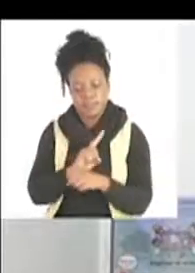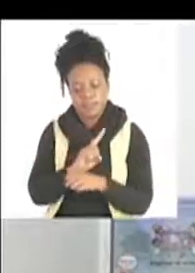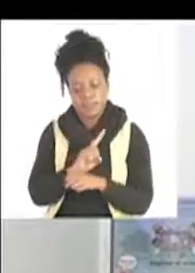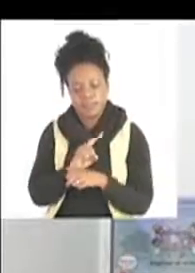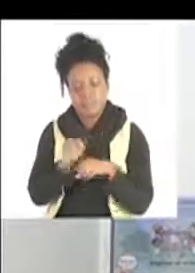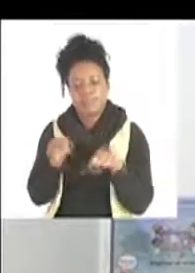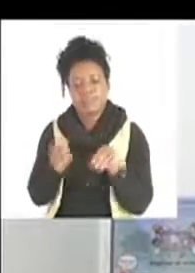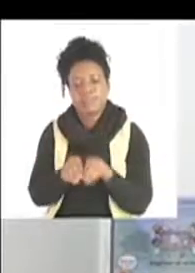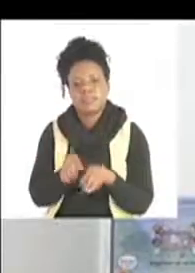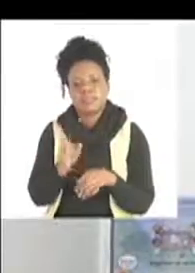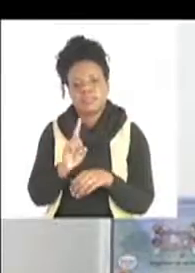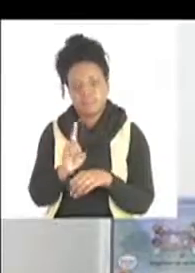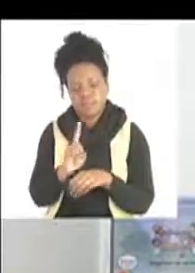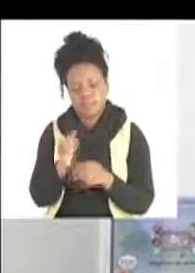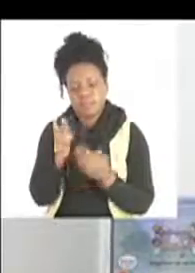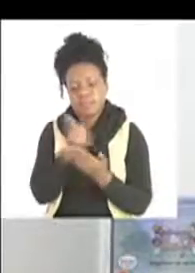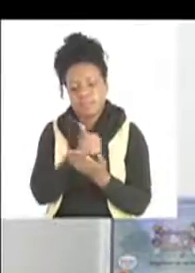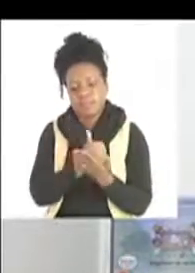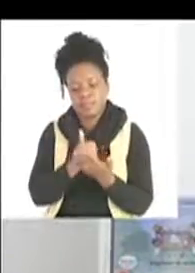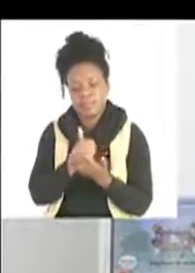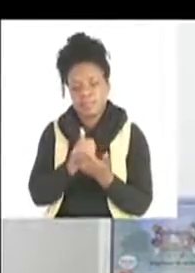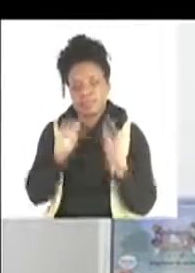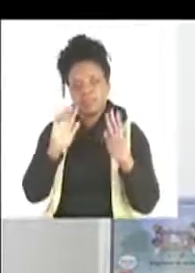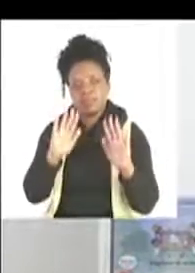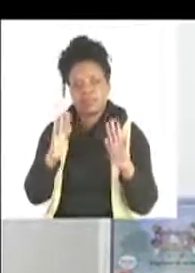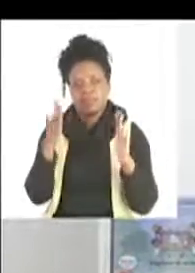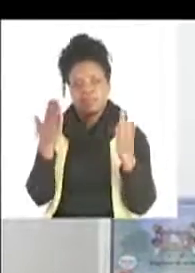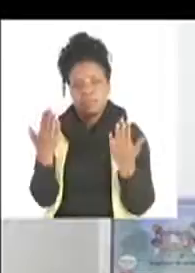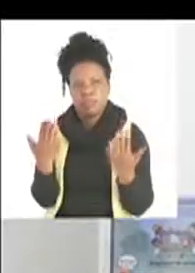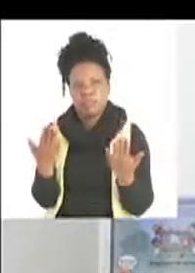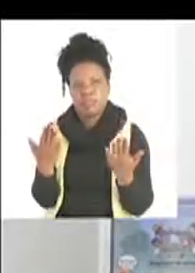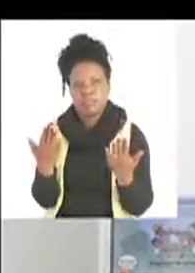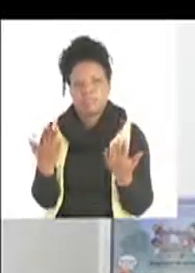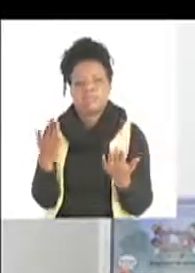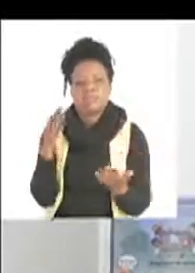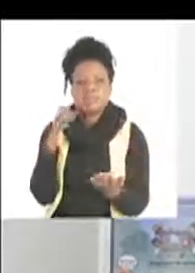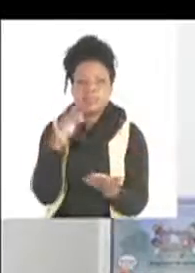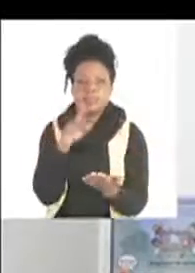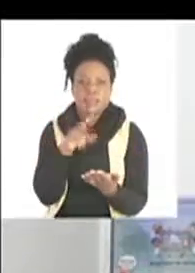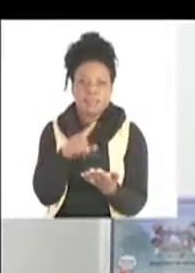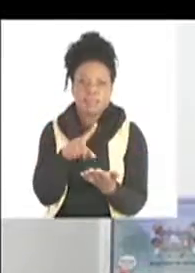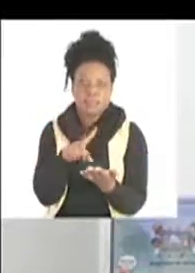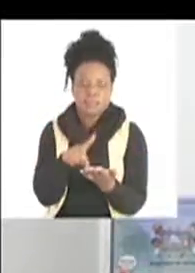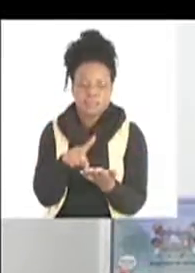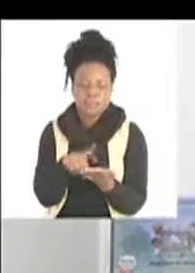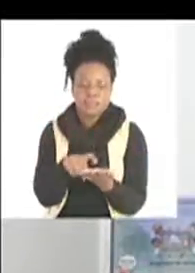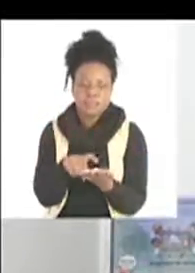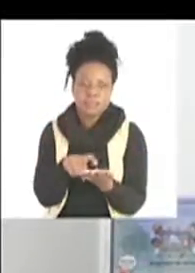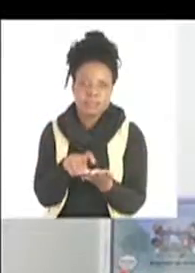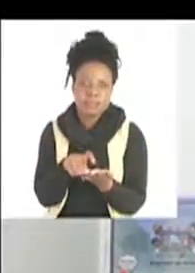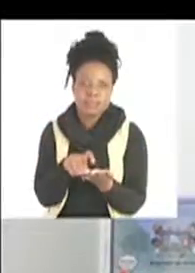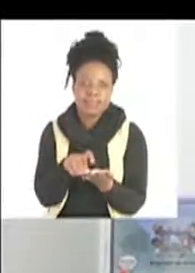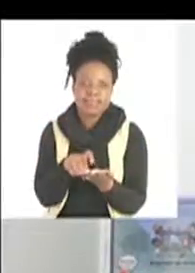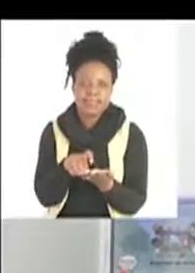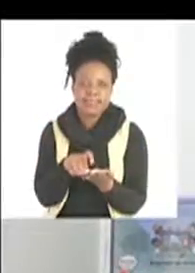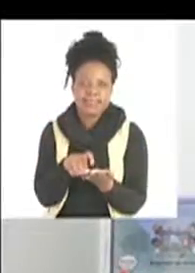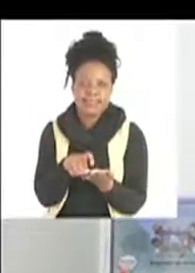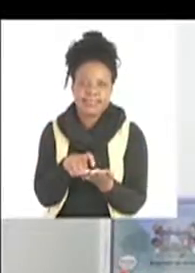with today's lesson, we are going to take our hand sanitizers. Sanitize our